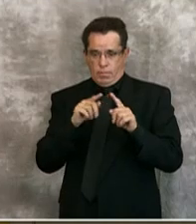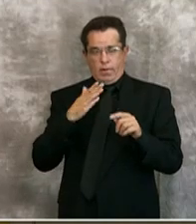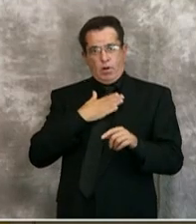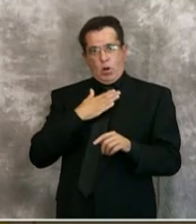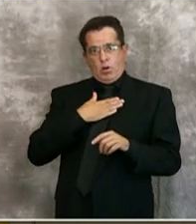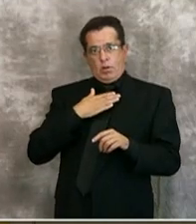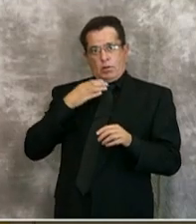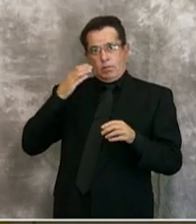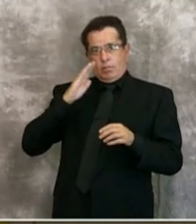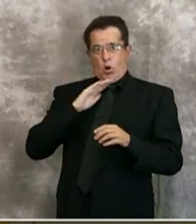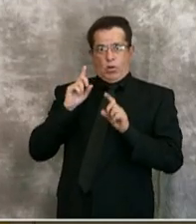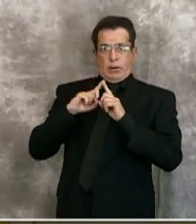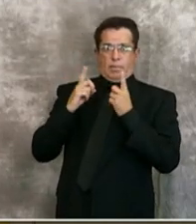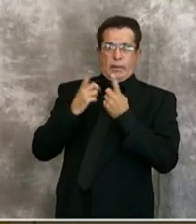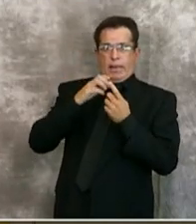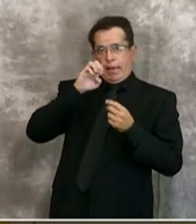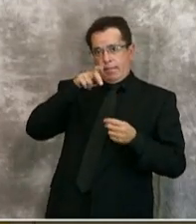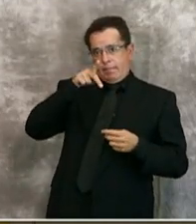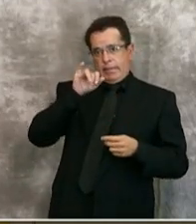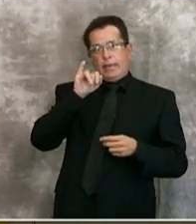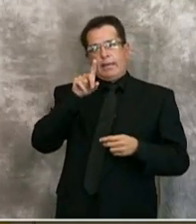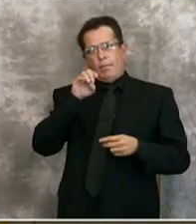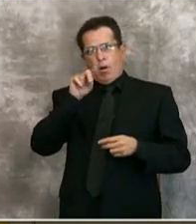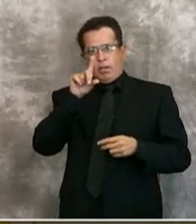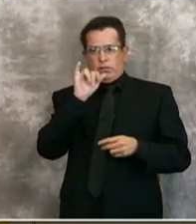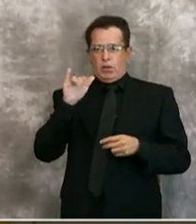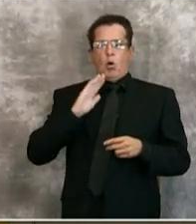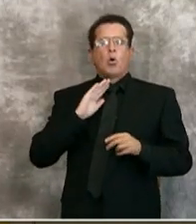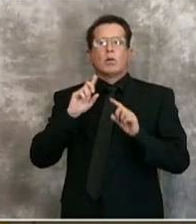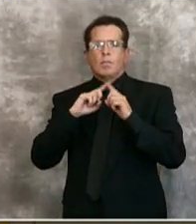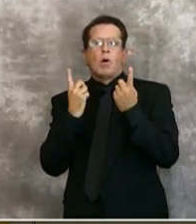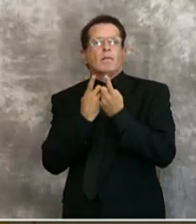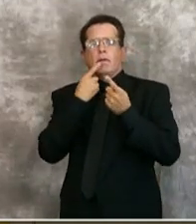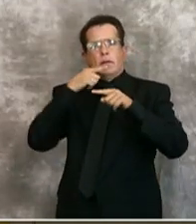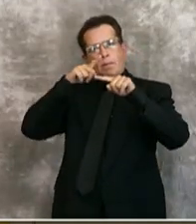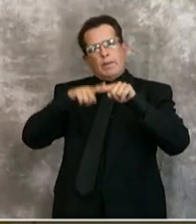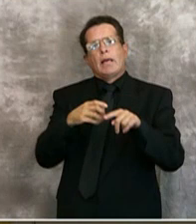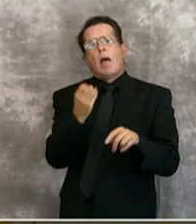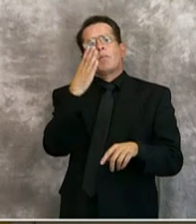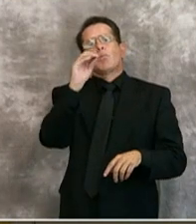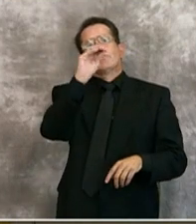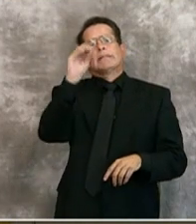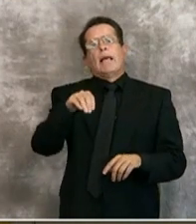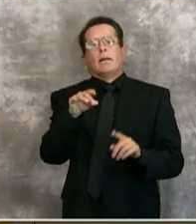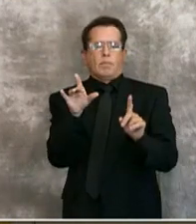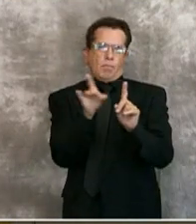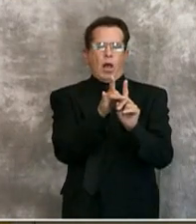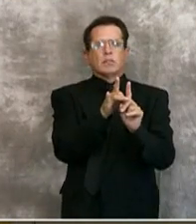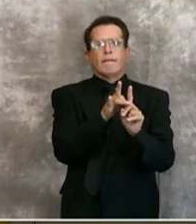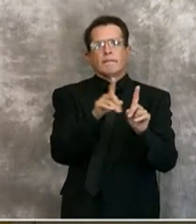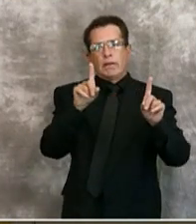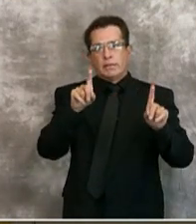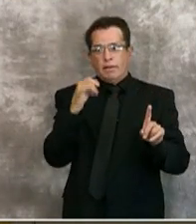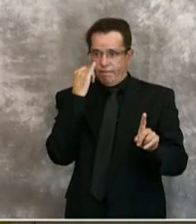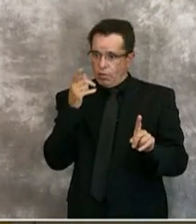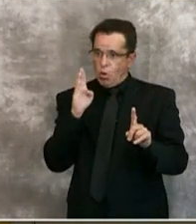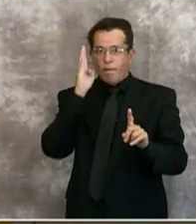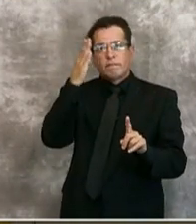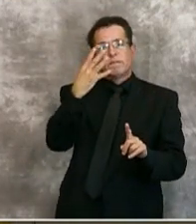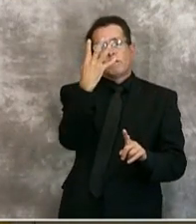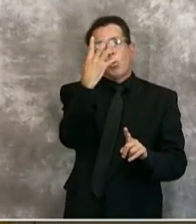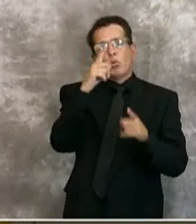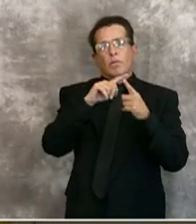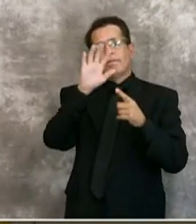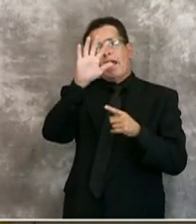epidemiologic perspective, it's the number of positive tests expected based on the pooling. And when it goes above 4 or 5%,